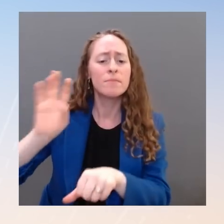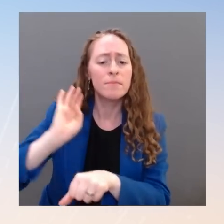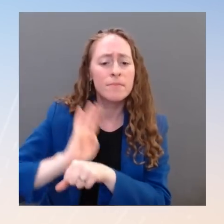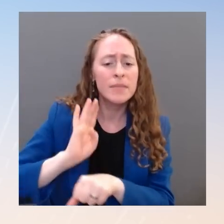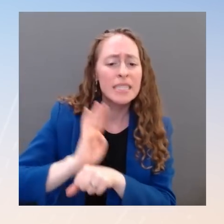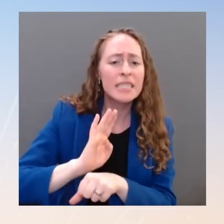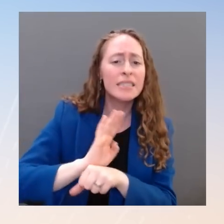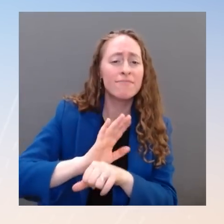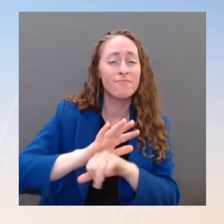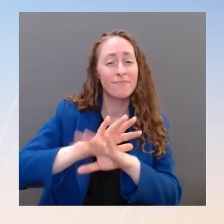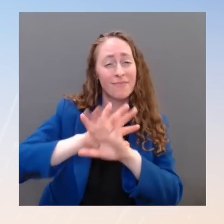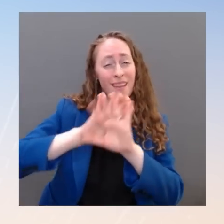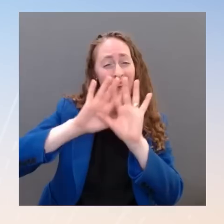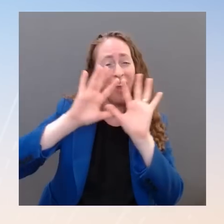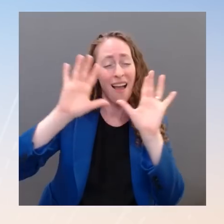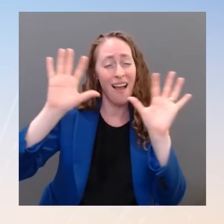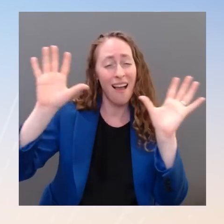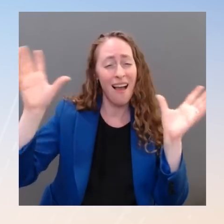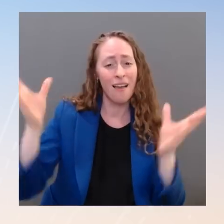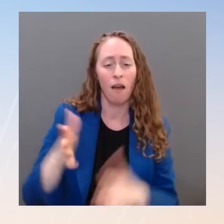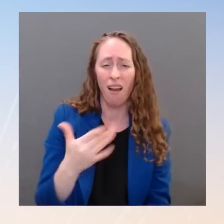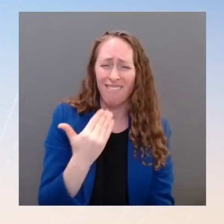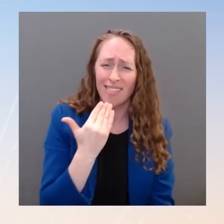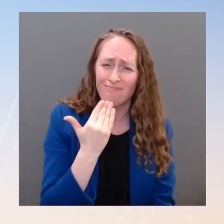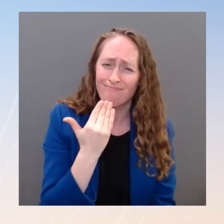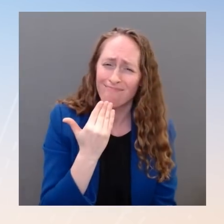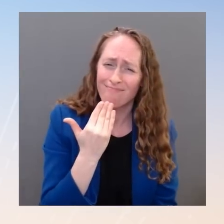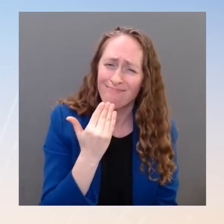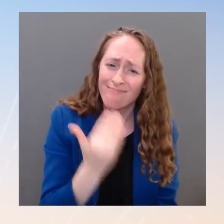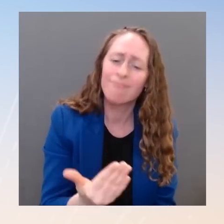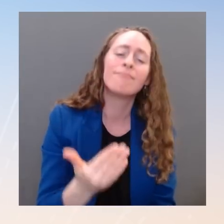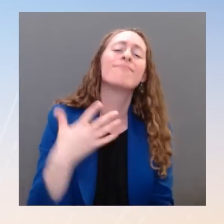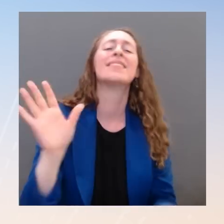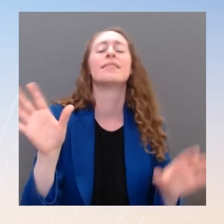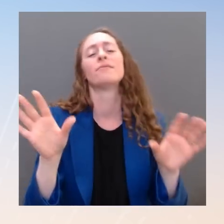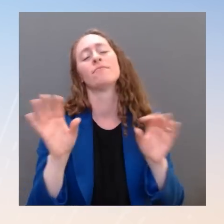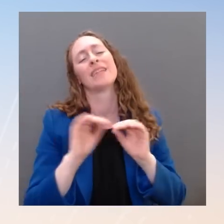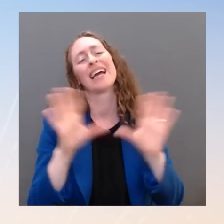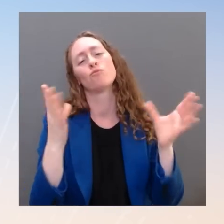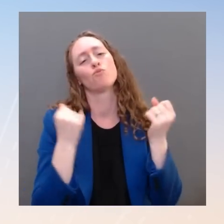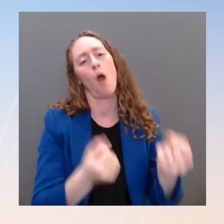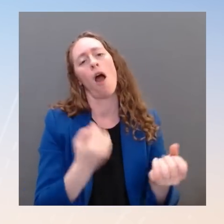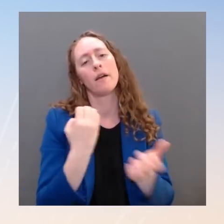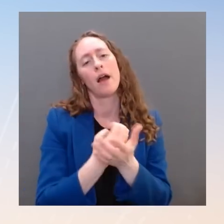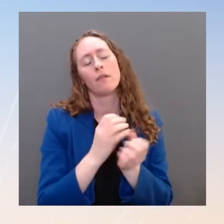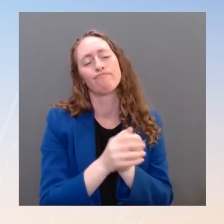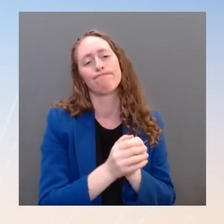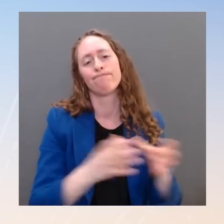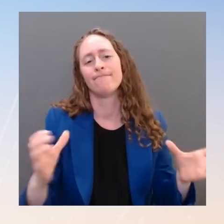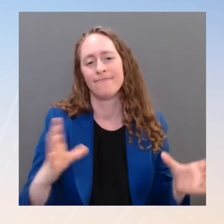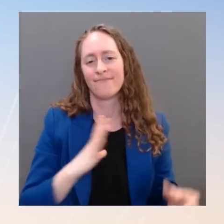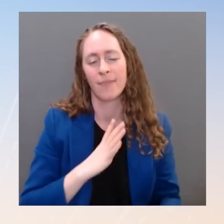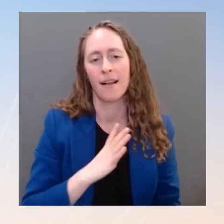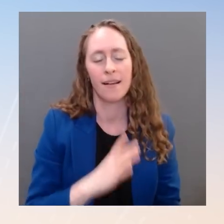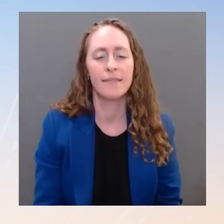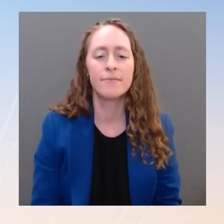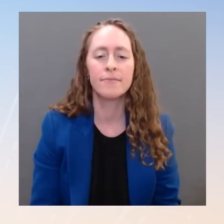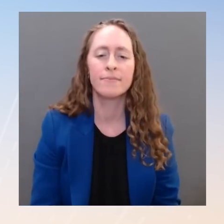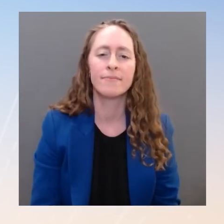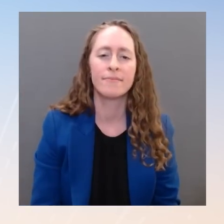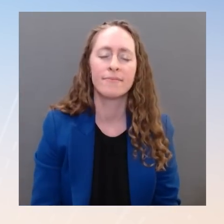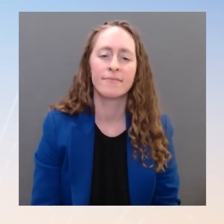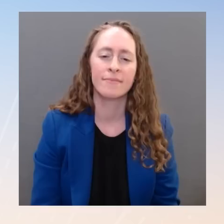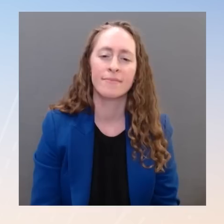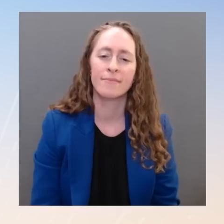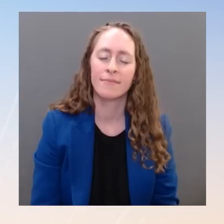the strength of the economy. And lastly, to what extent are you looking at cutting tariffs on Chinese goods as a way to ease inflation? Well,